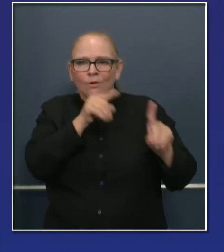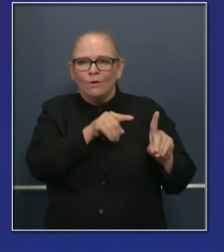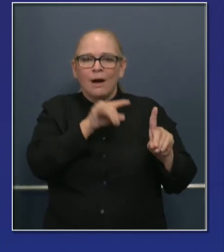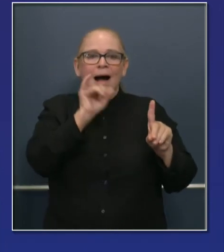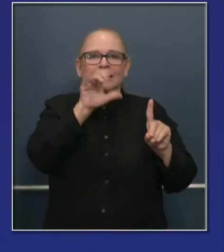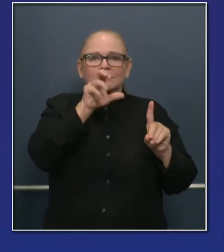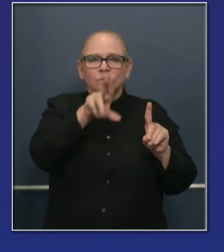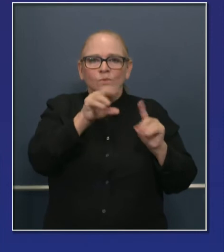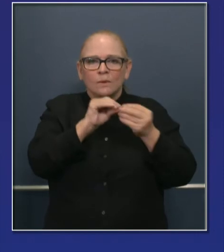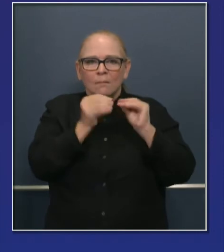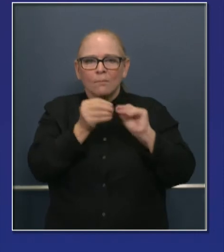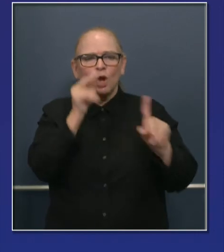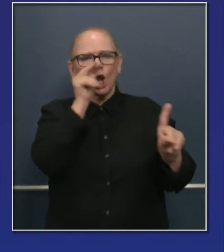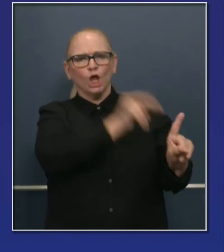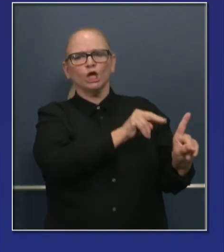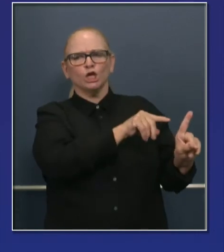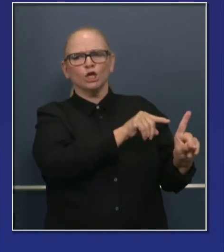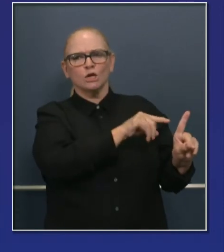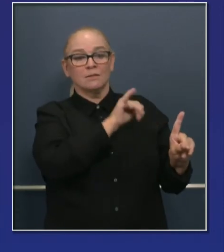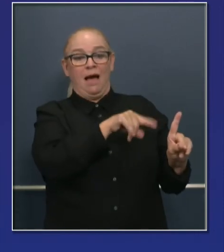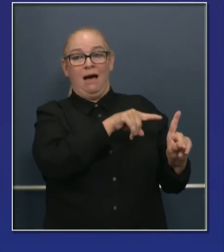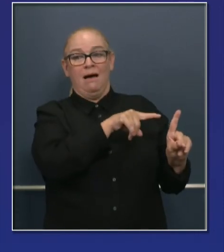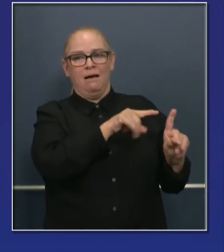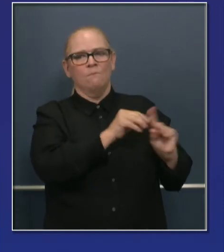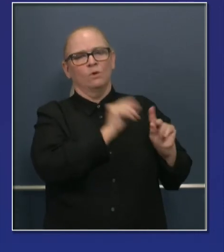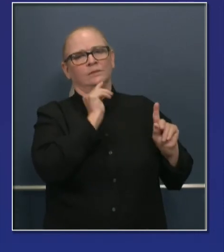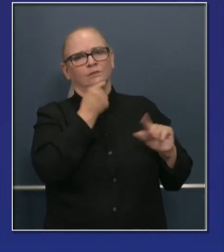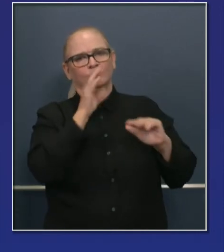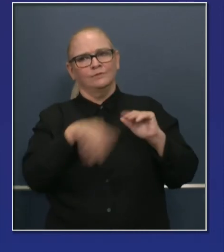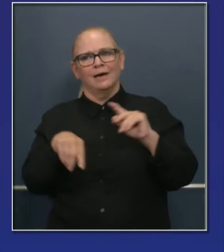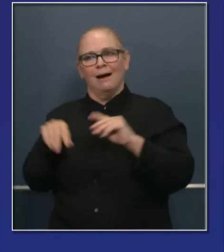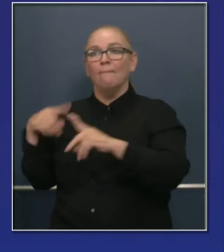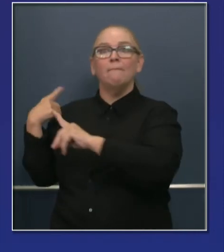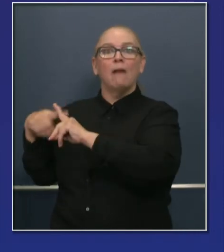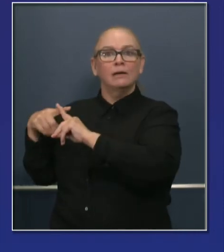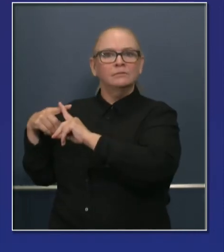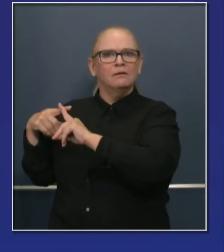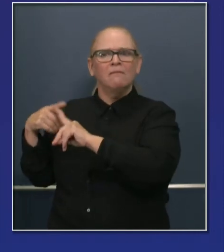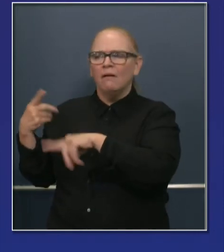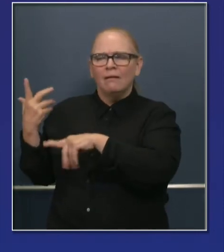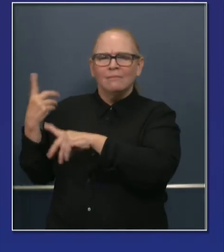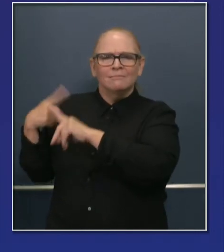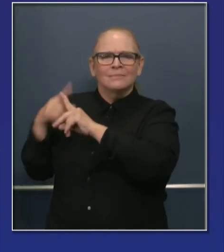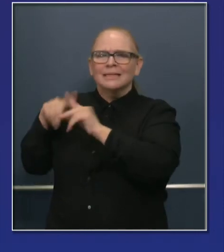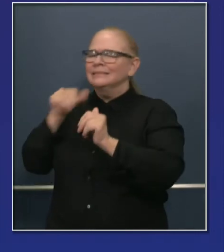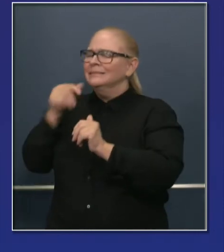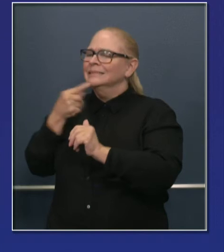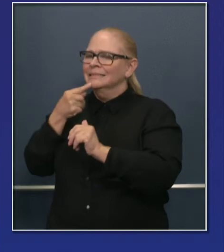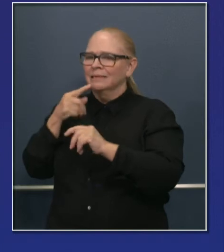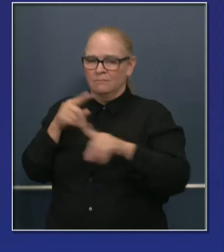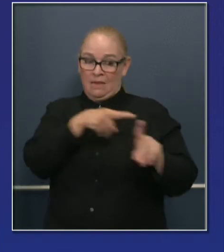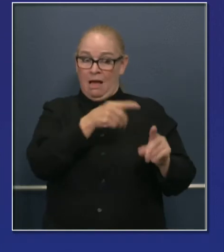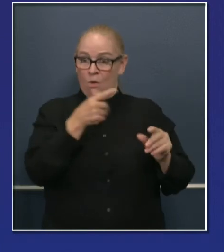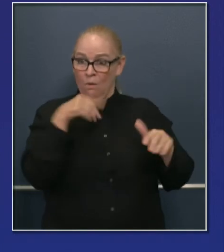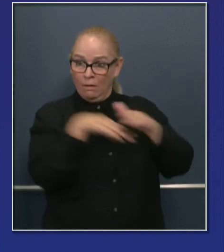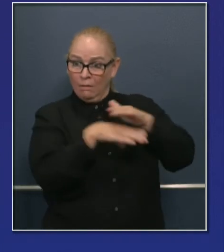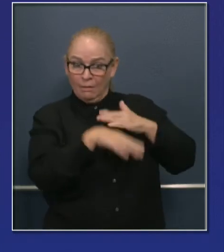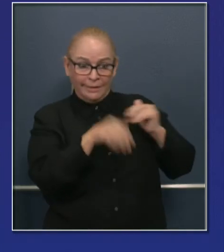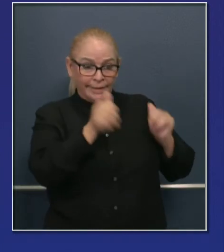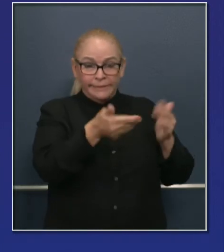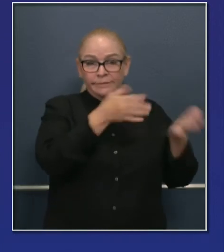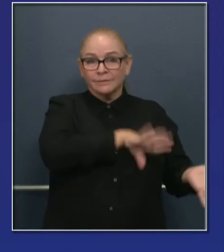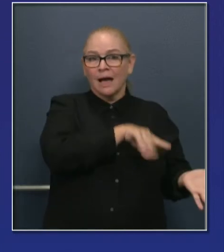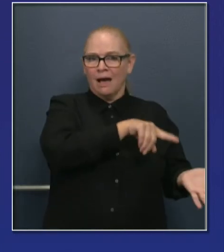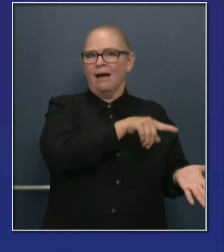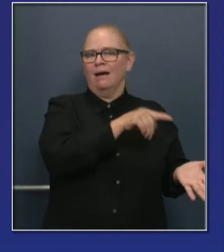California. They become more profoundly significant from the perspective of mortality, from the perspective of our healthcare